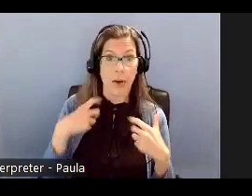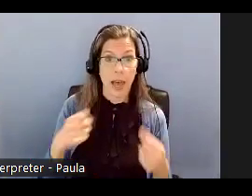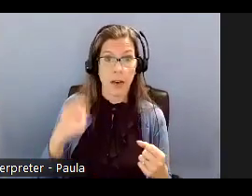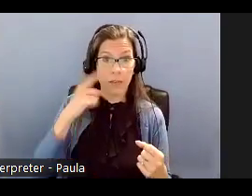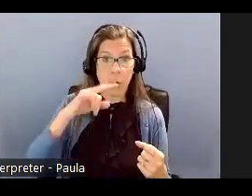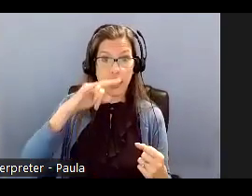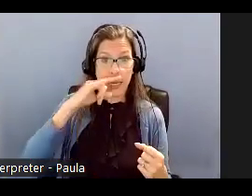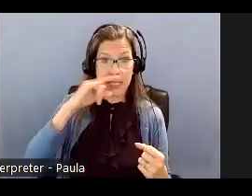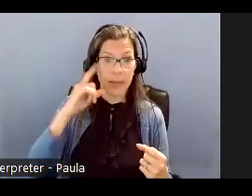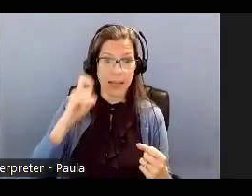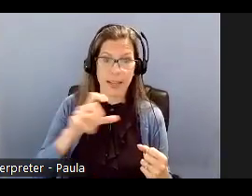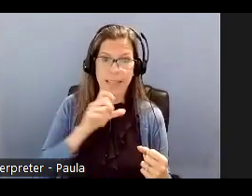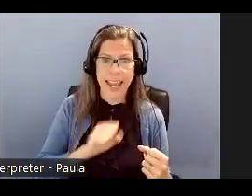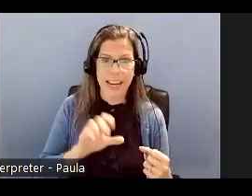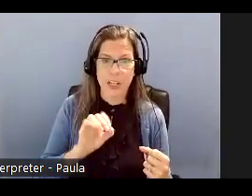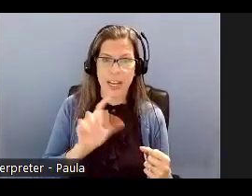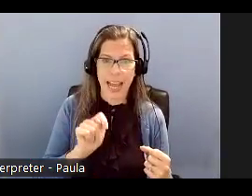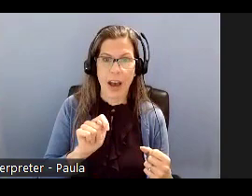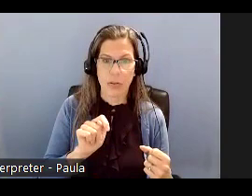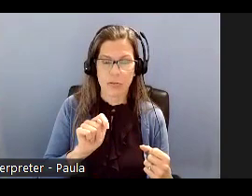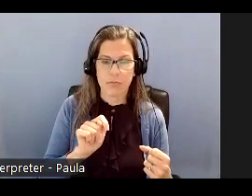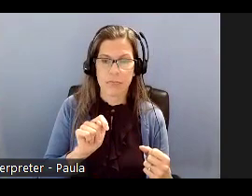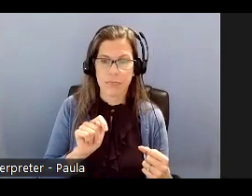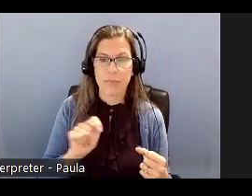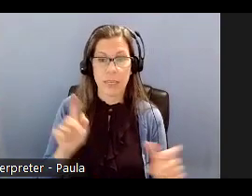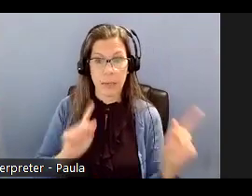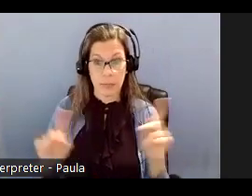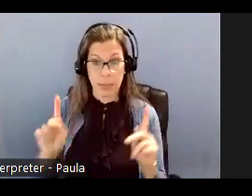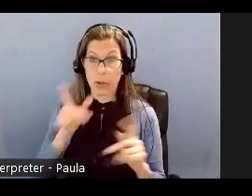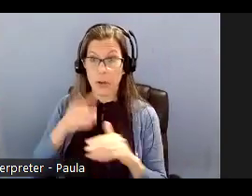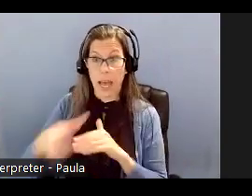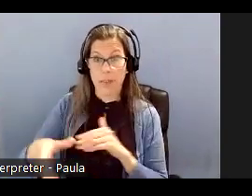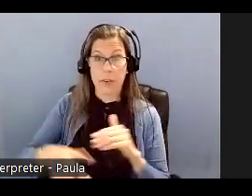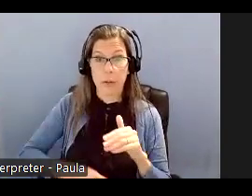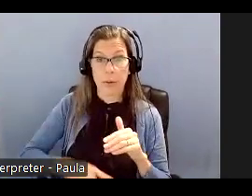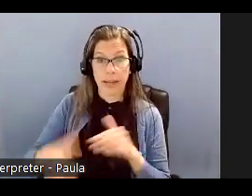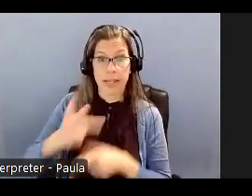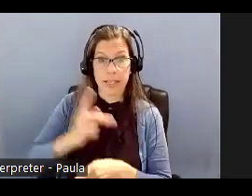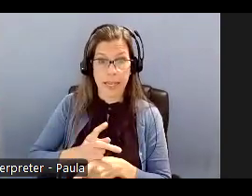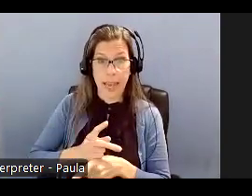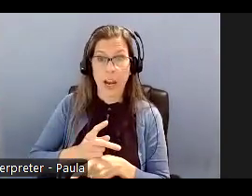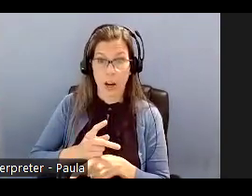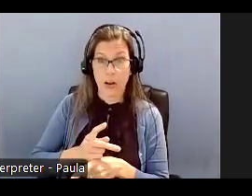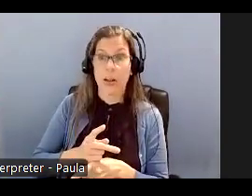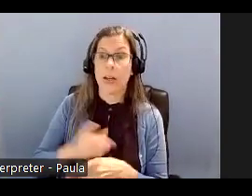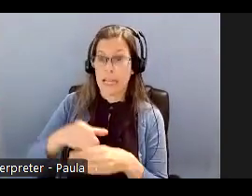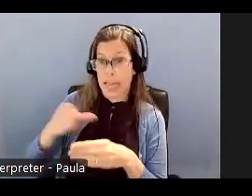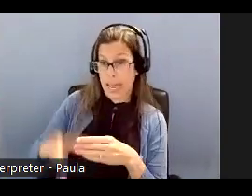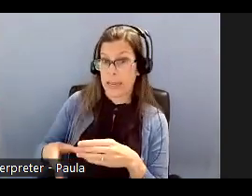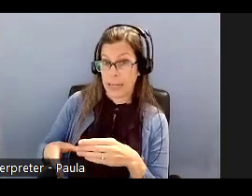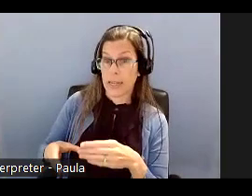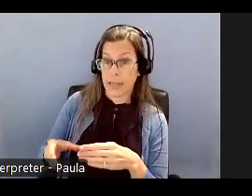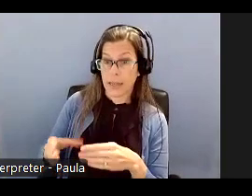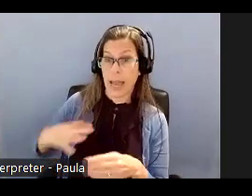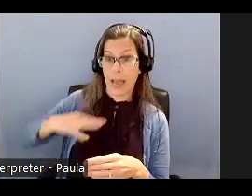aging out, and then individuals whose after pregnancy care coverage or other coverage is ending, and who are